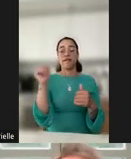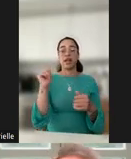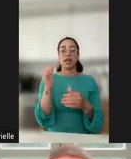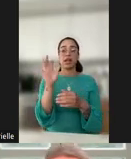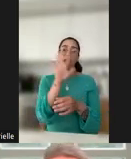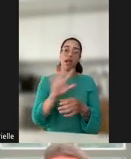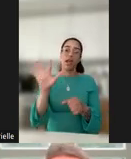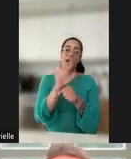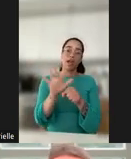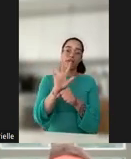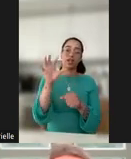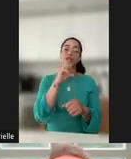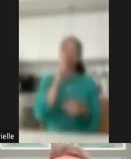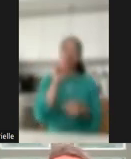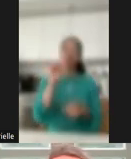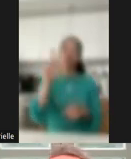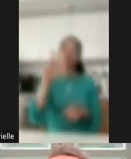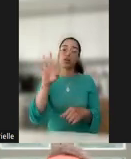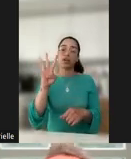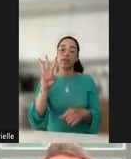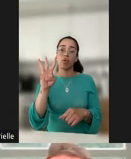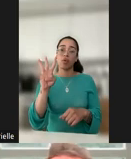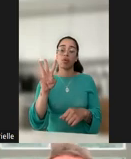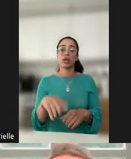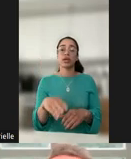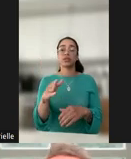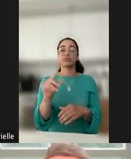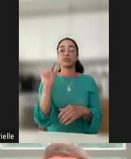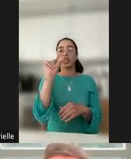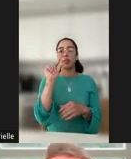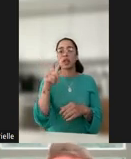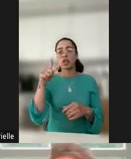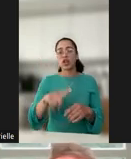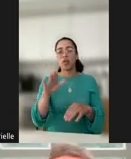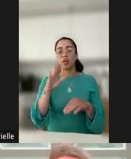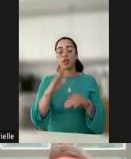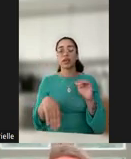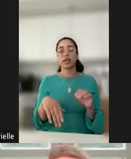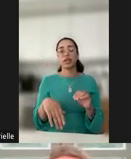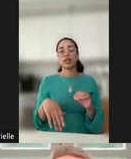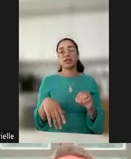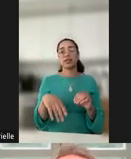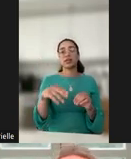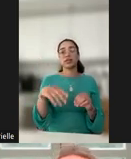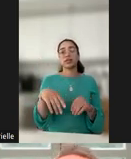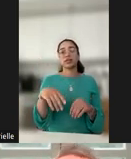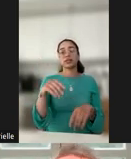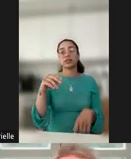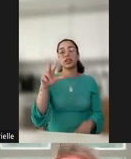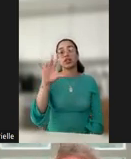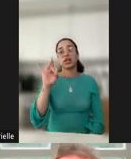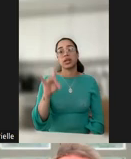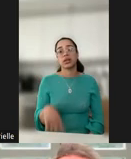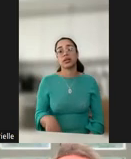34, slightly lower than the nation's overall median age of 38. But the median age of the